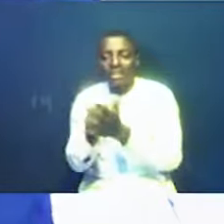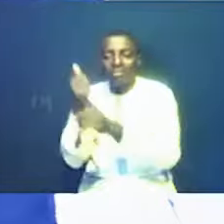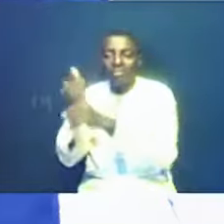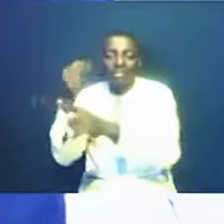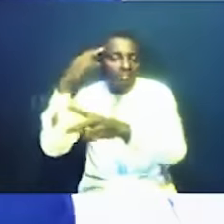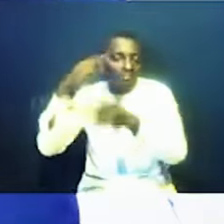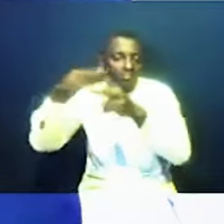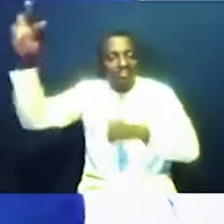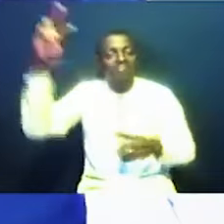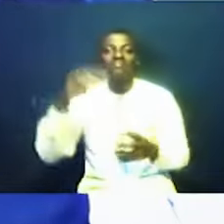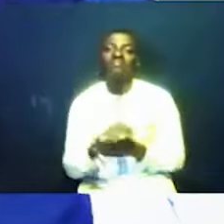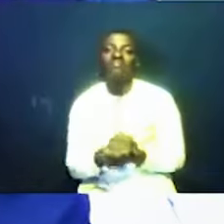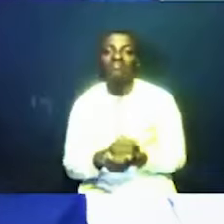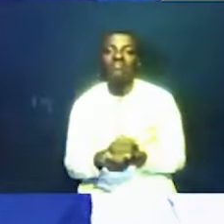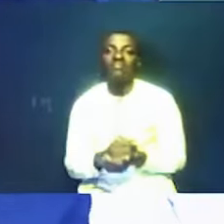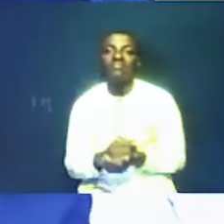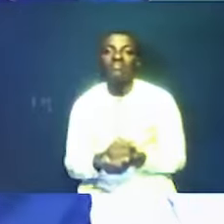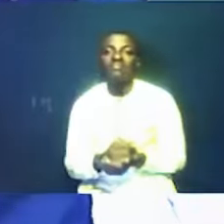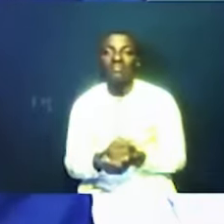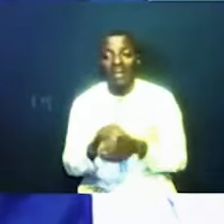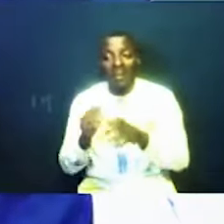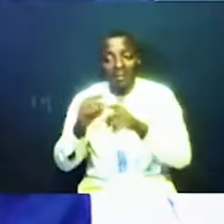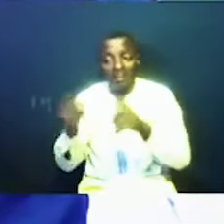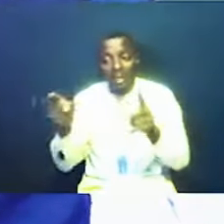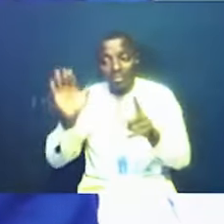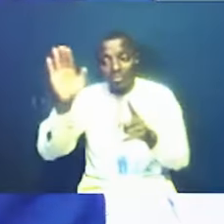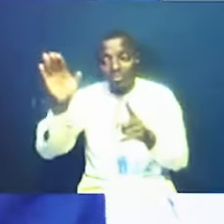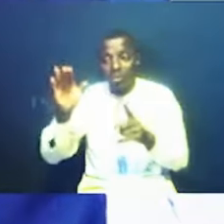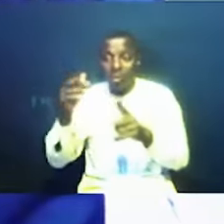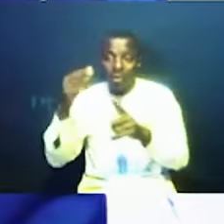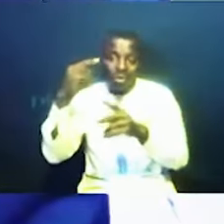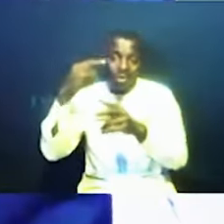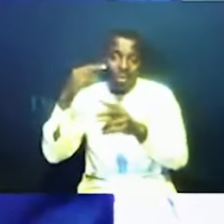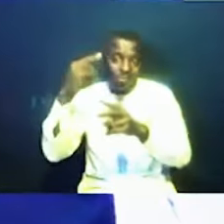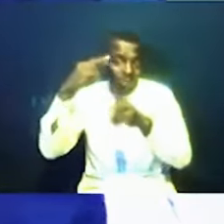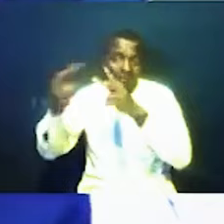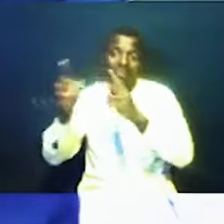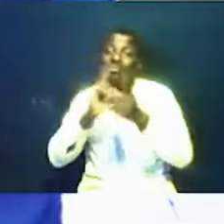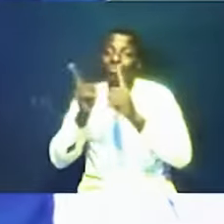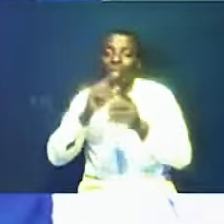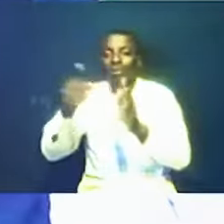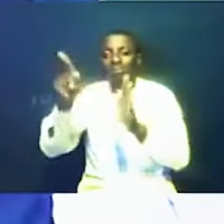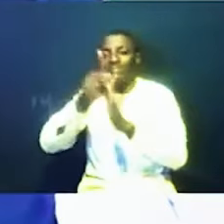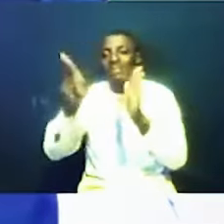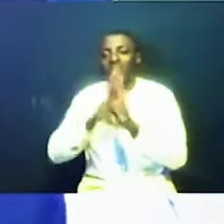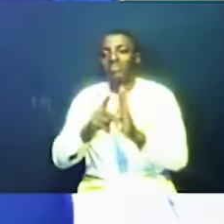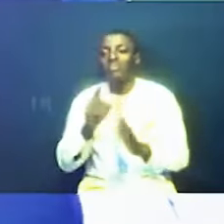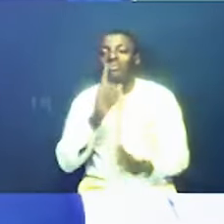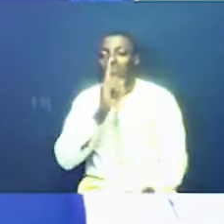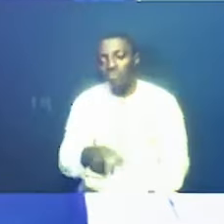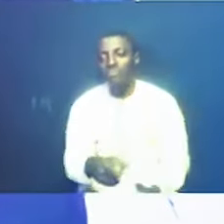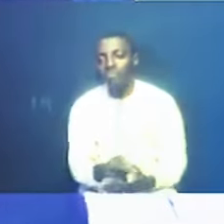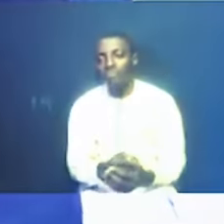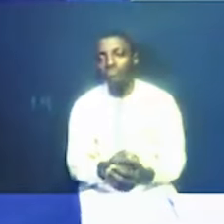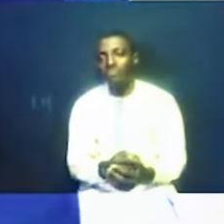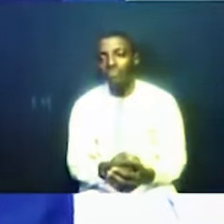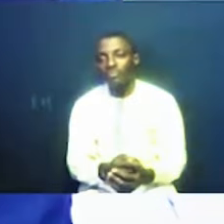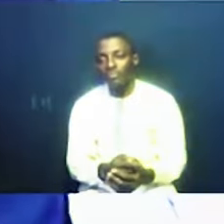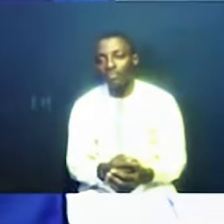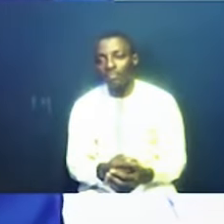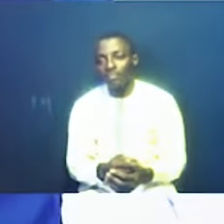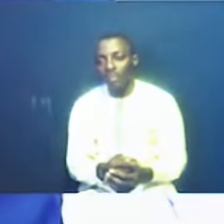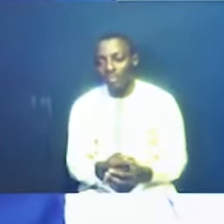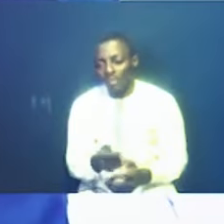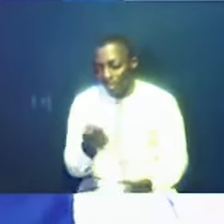but the principle is true. Nanso asemtene no anase nhyehyeye no e no kre. Because a little living, when not